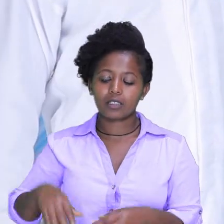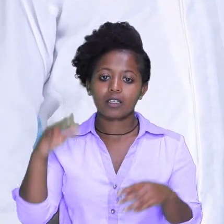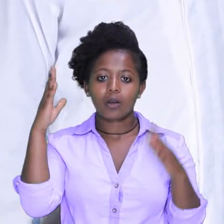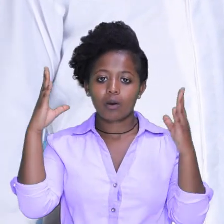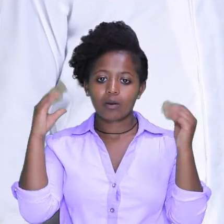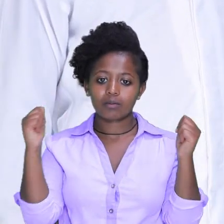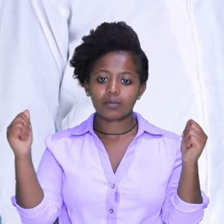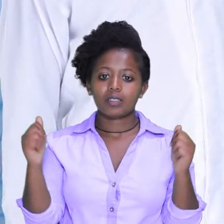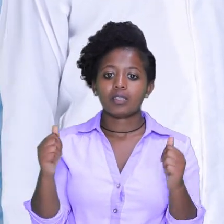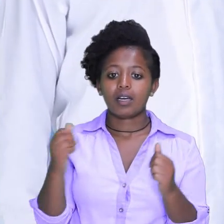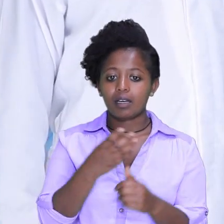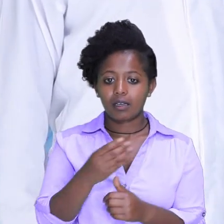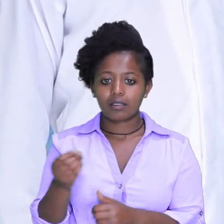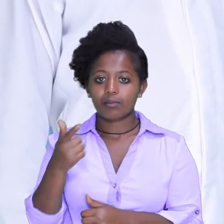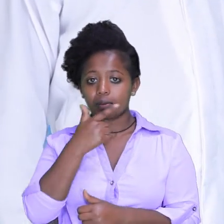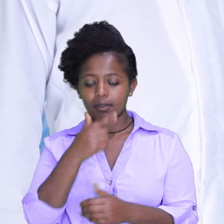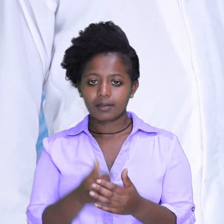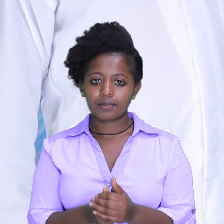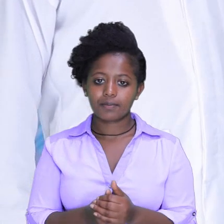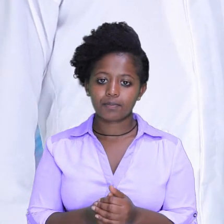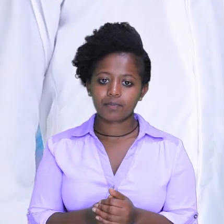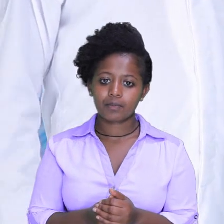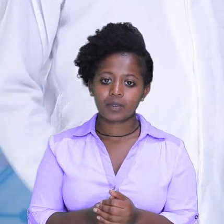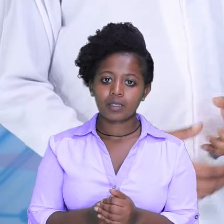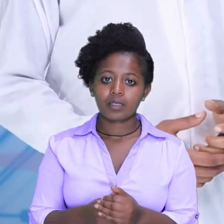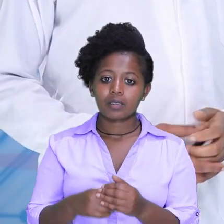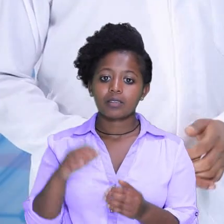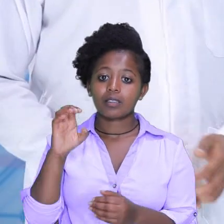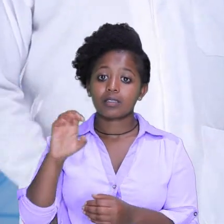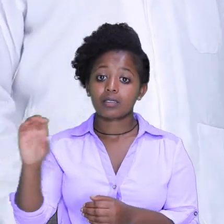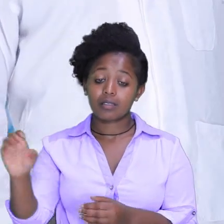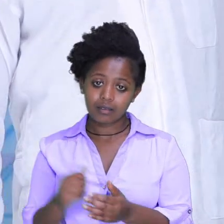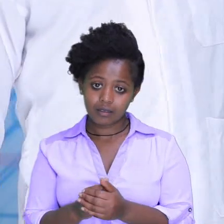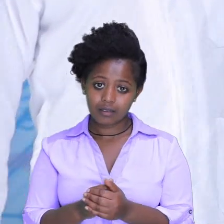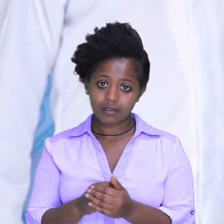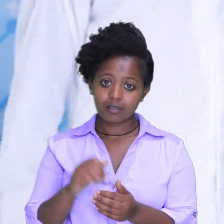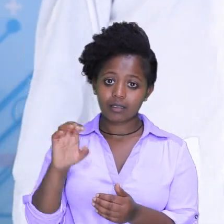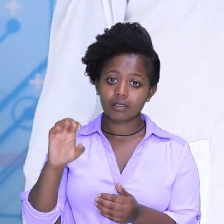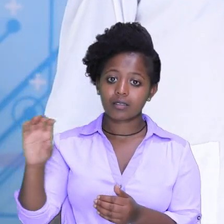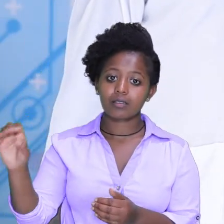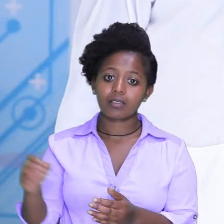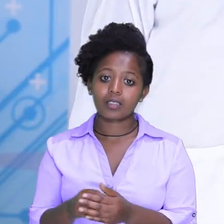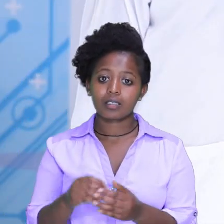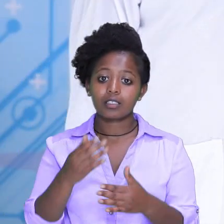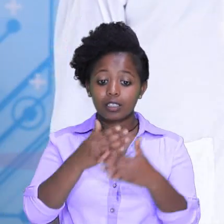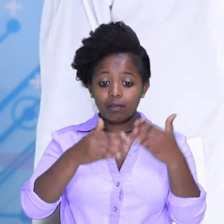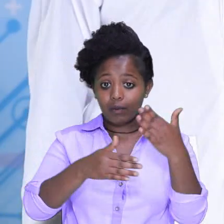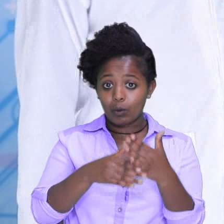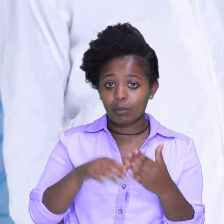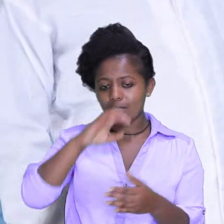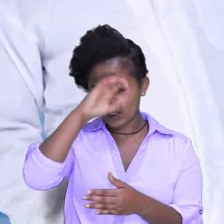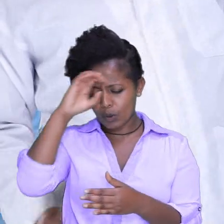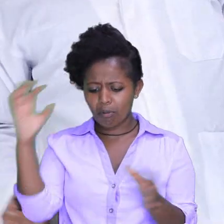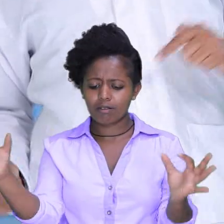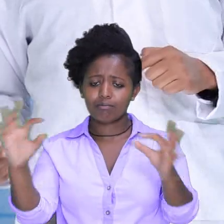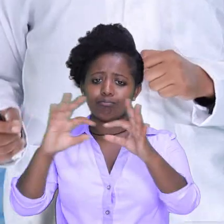Holland, Luxembourg, and Britain. The EEC nowadays developed into European Union.